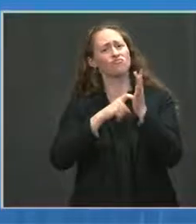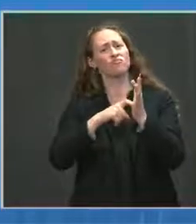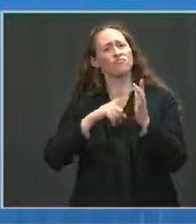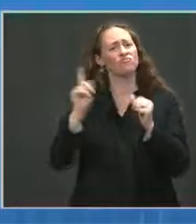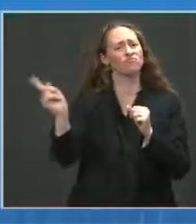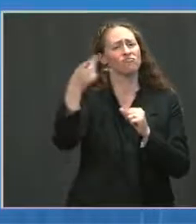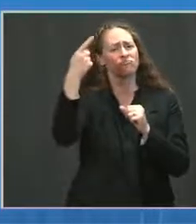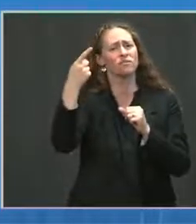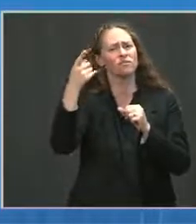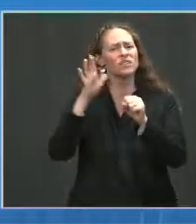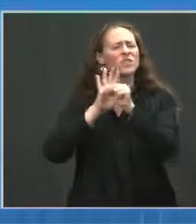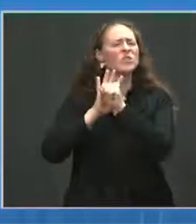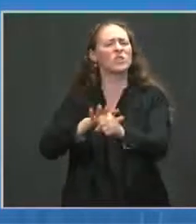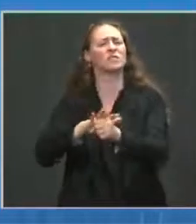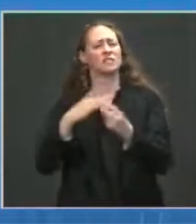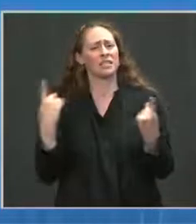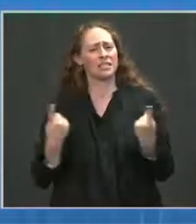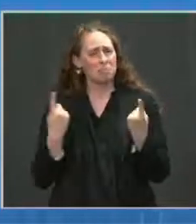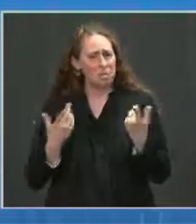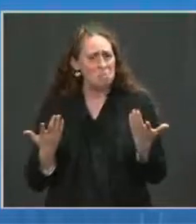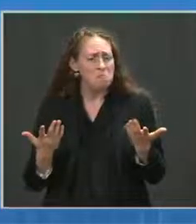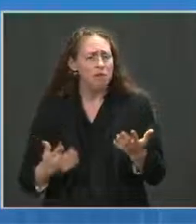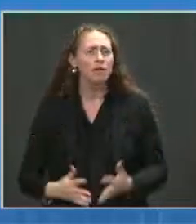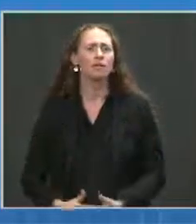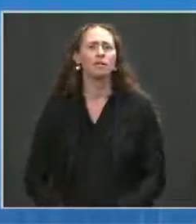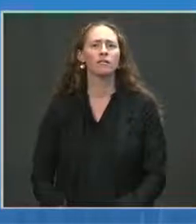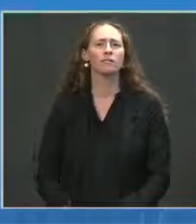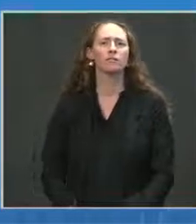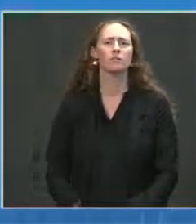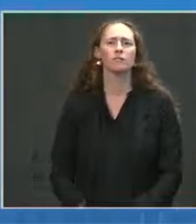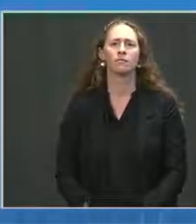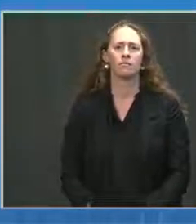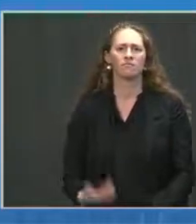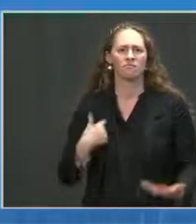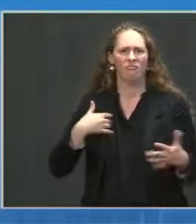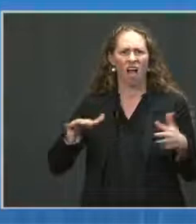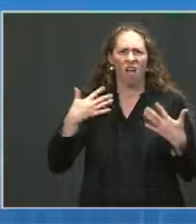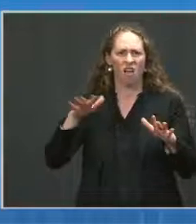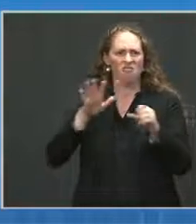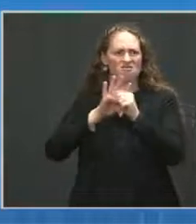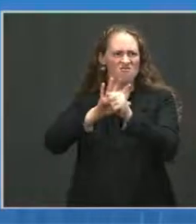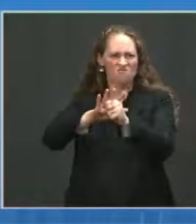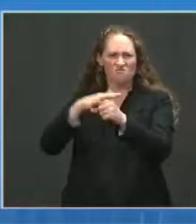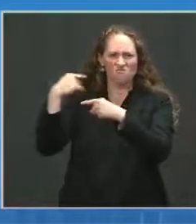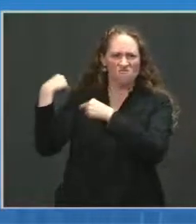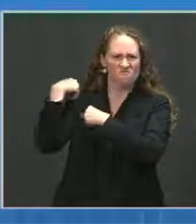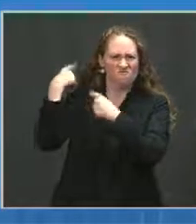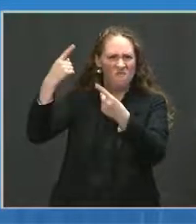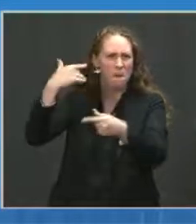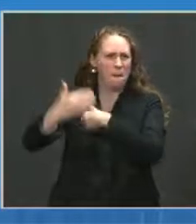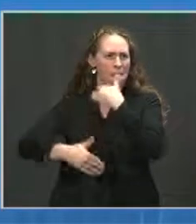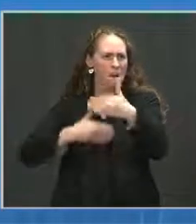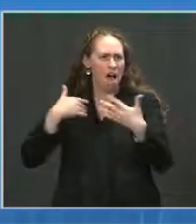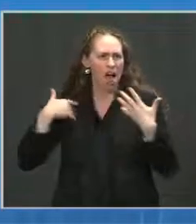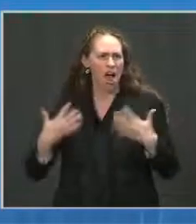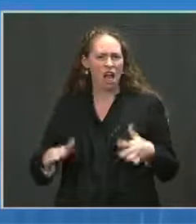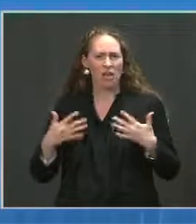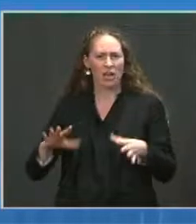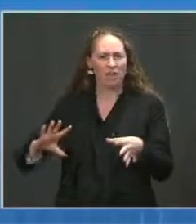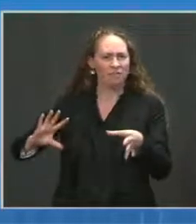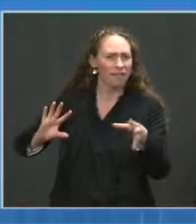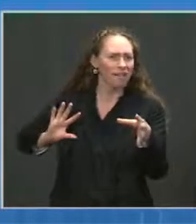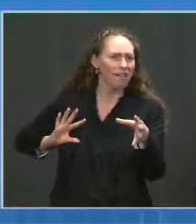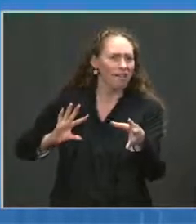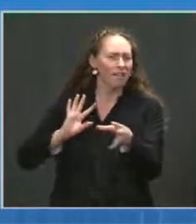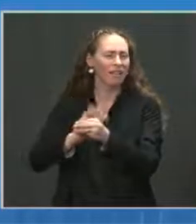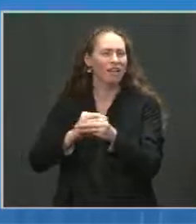we've taken significant steps here to make it difficult to come back to work,